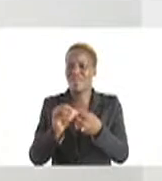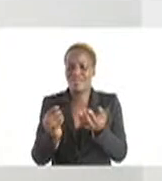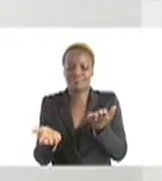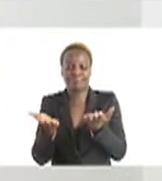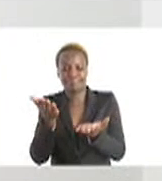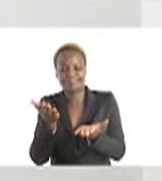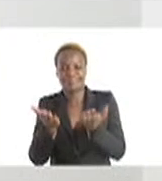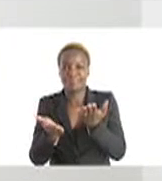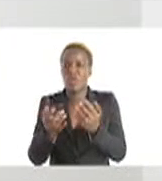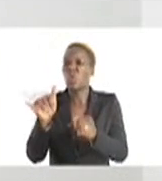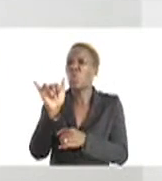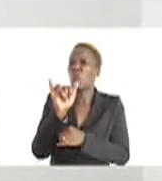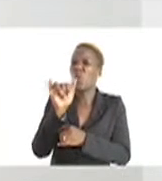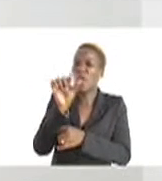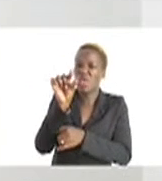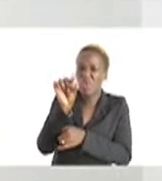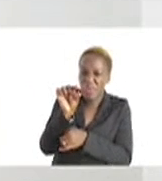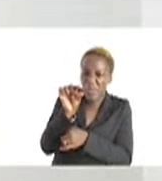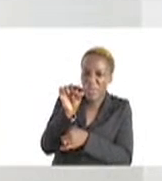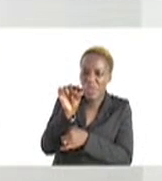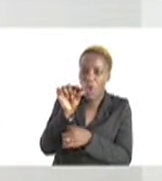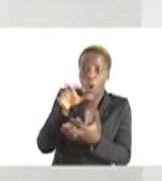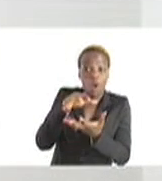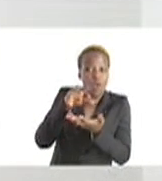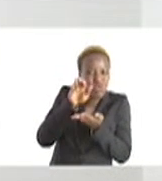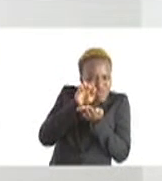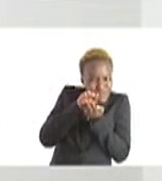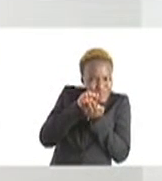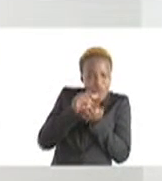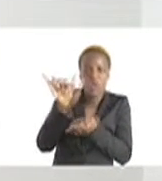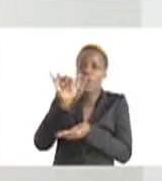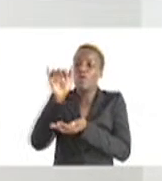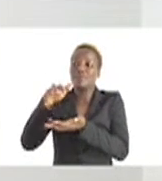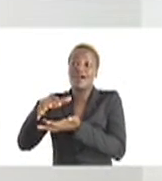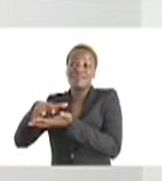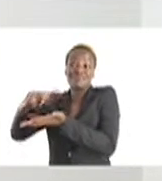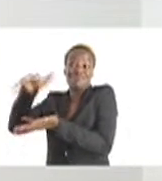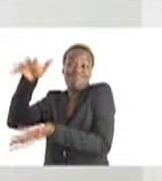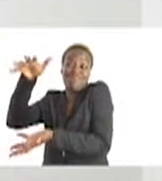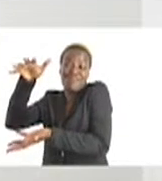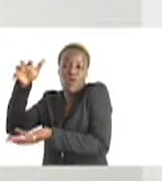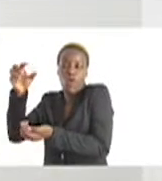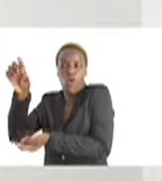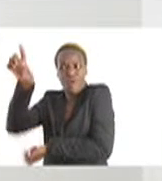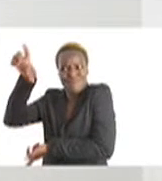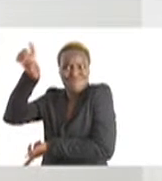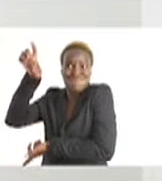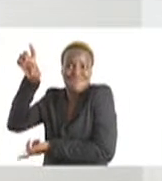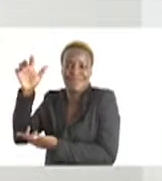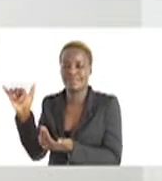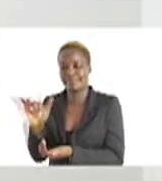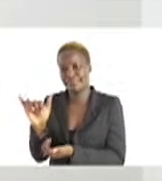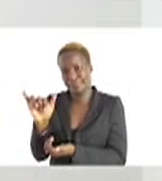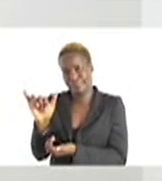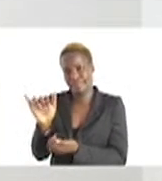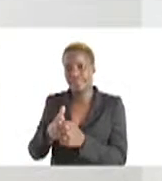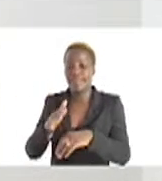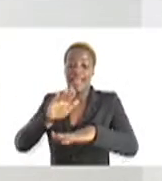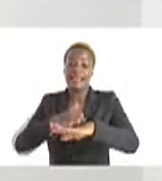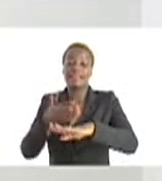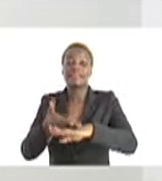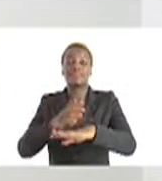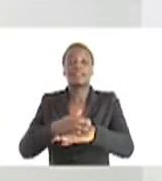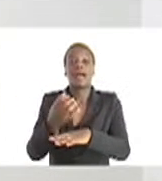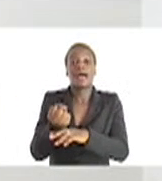the numbers. When we are comparing the numbers, we have to check which one is smaller than the other. For example, if I have a